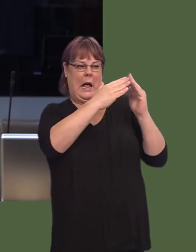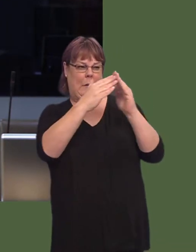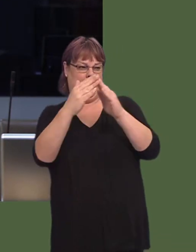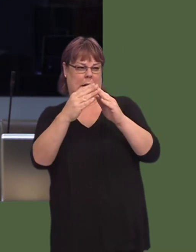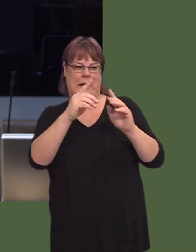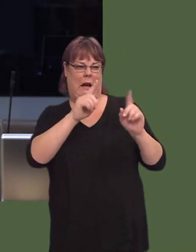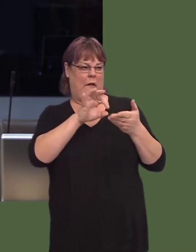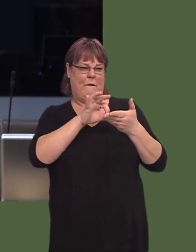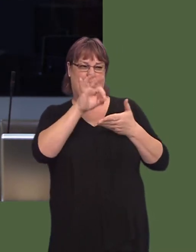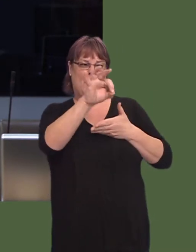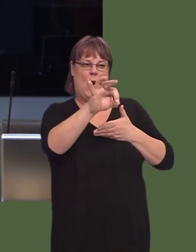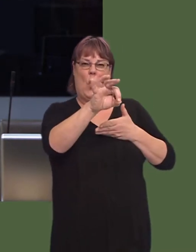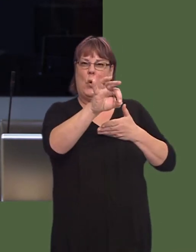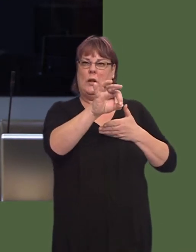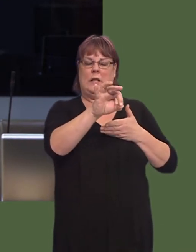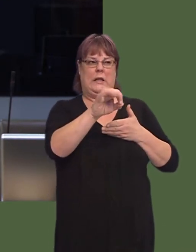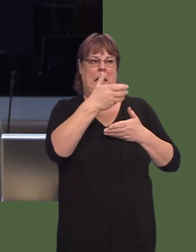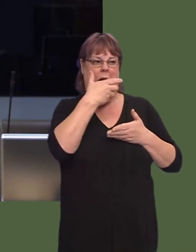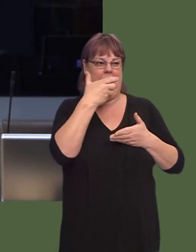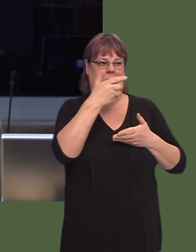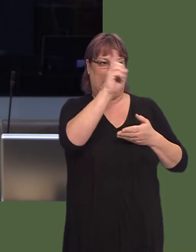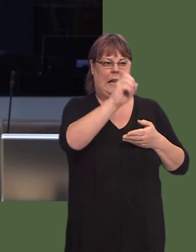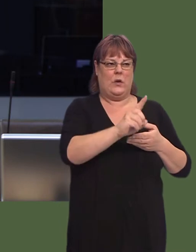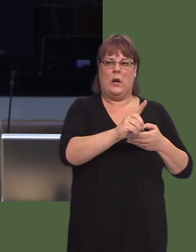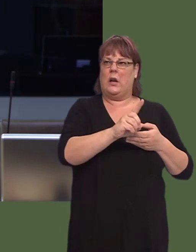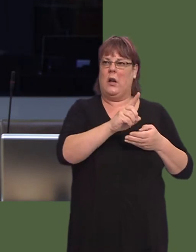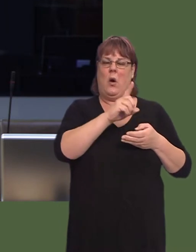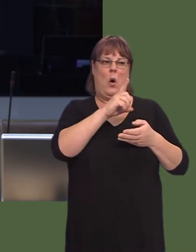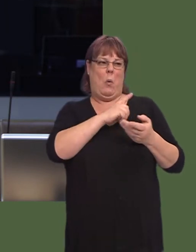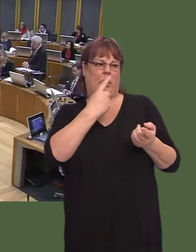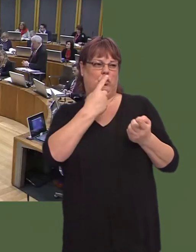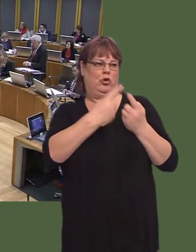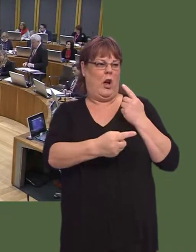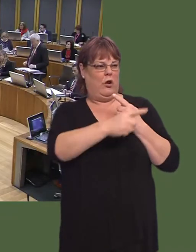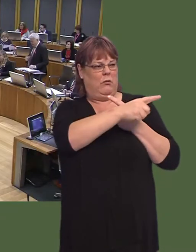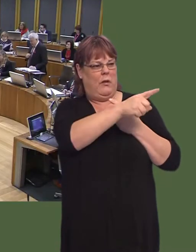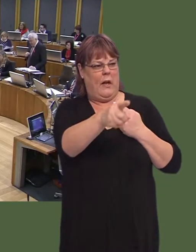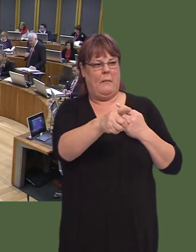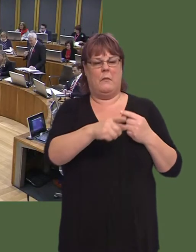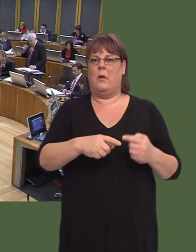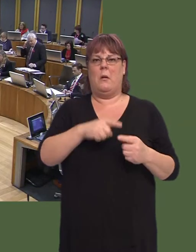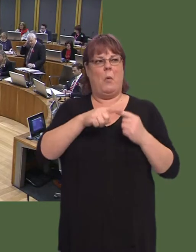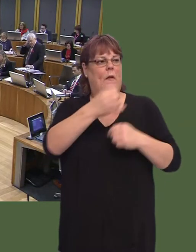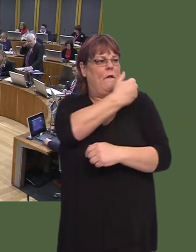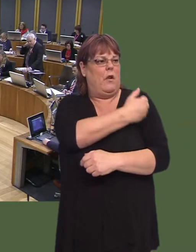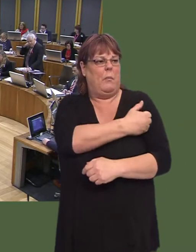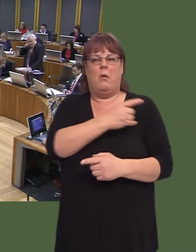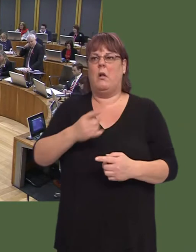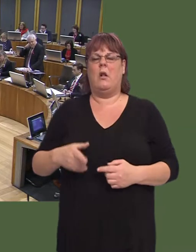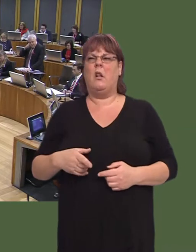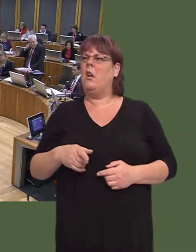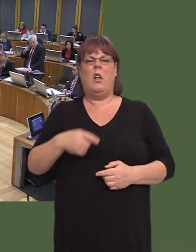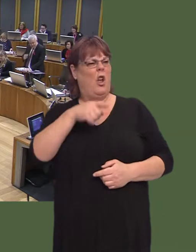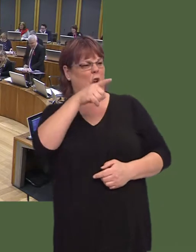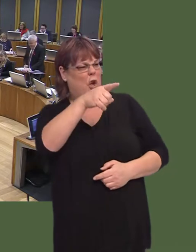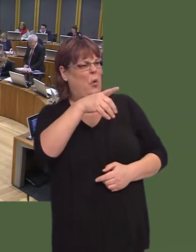live in fuel poverty, how can we justify loading these charges upon the poorest and most vulnerable in society? This is a man who voted in